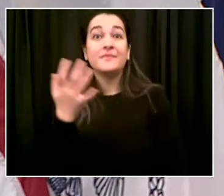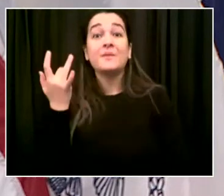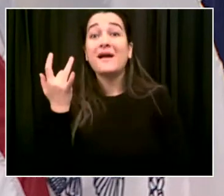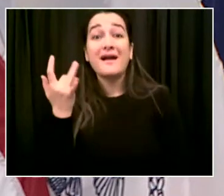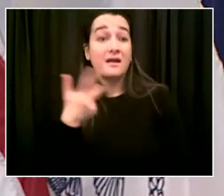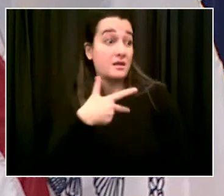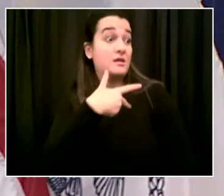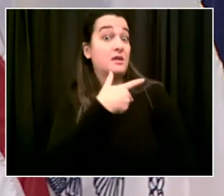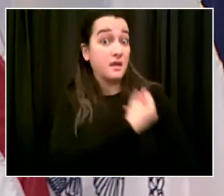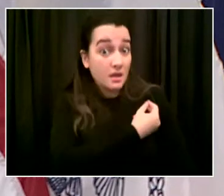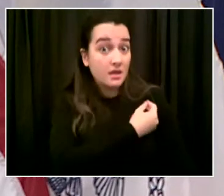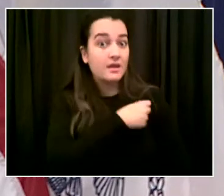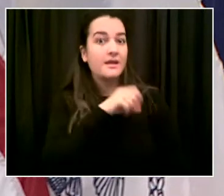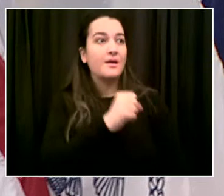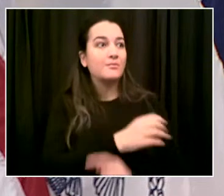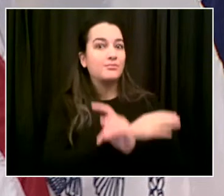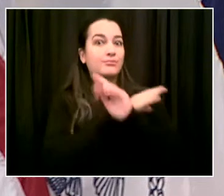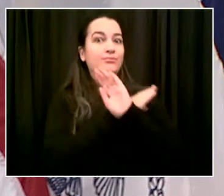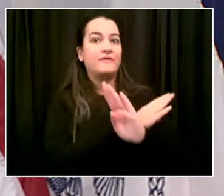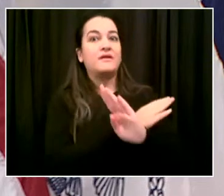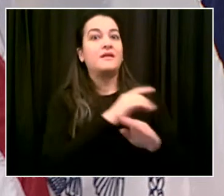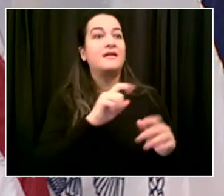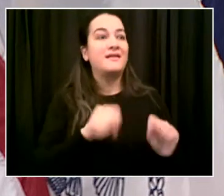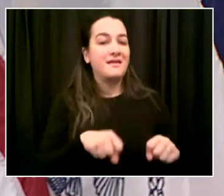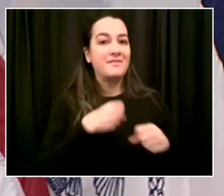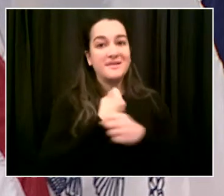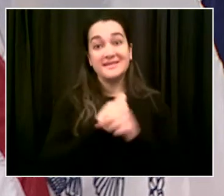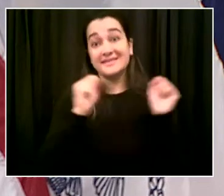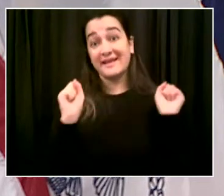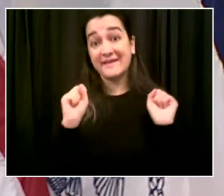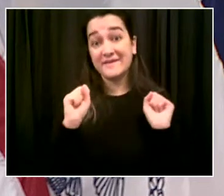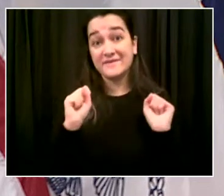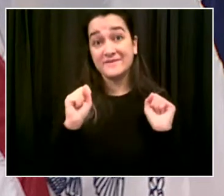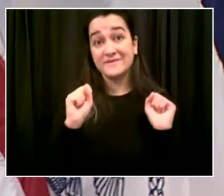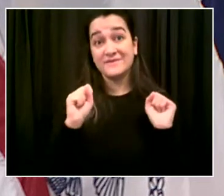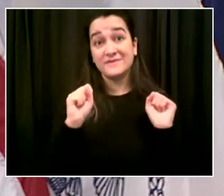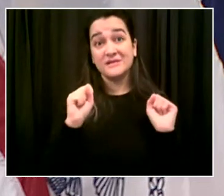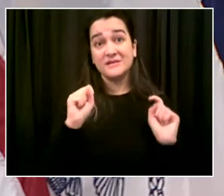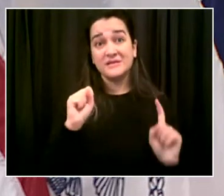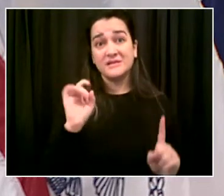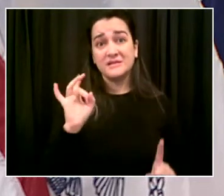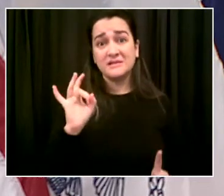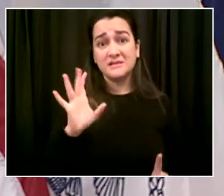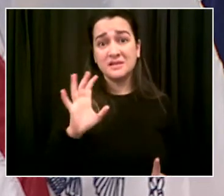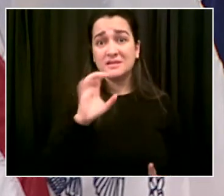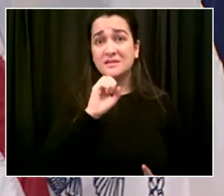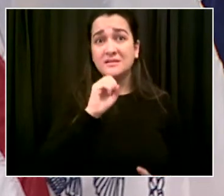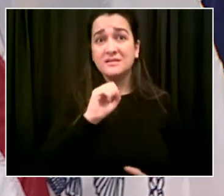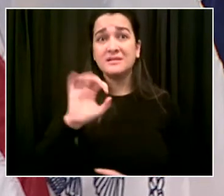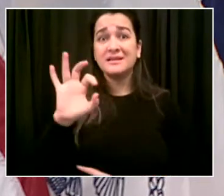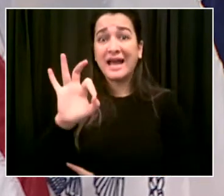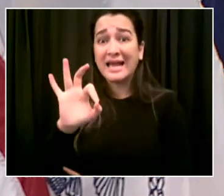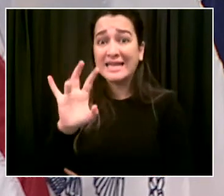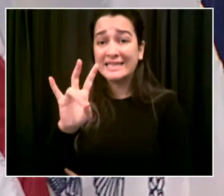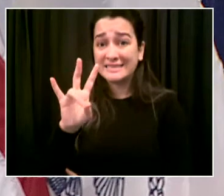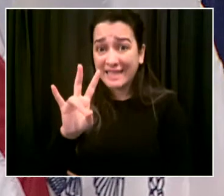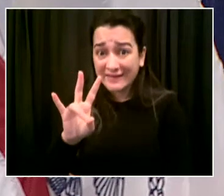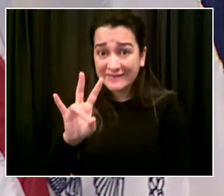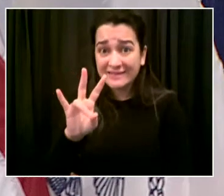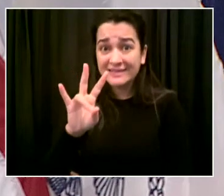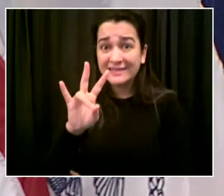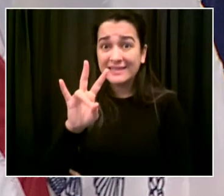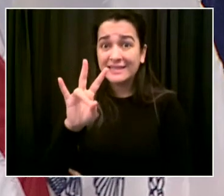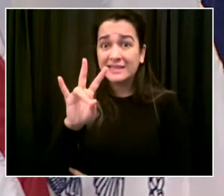Imagine 97 years old and willing to go to a vaccination center because it meant so much to her just